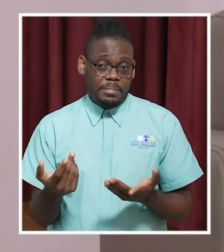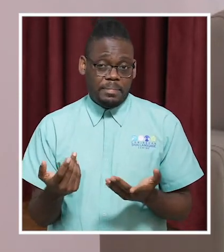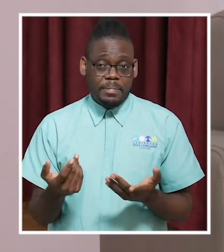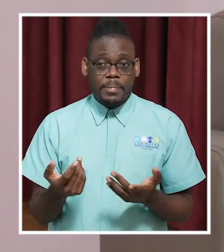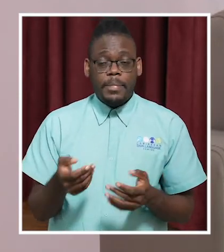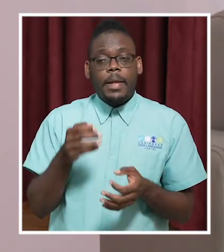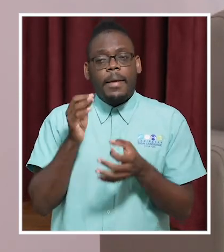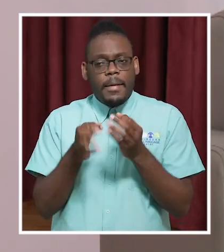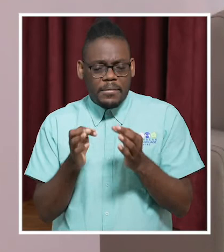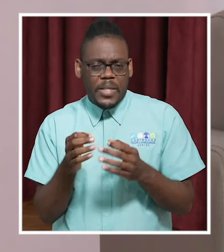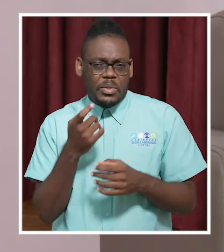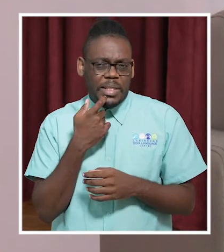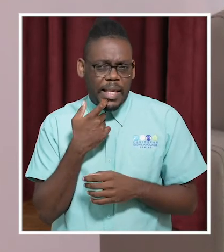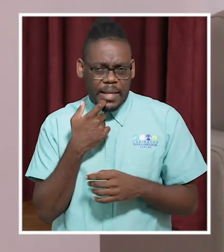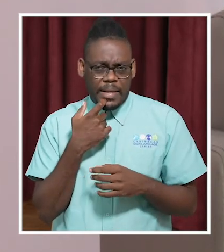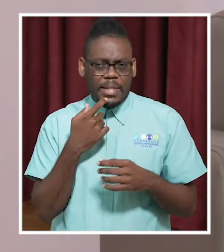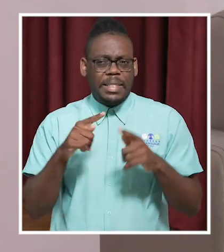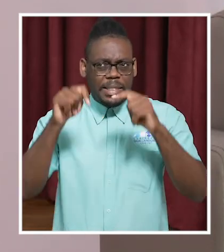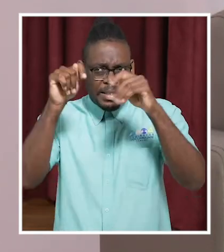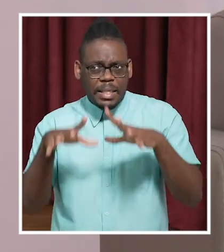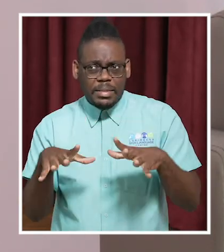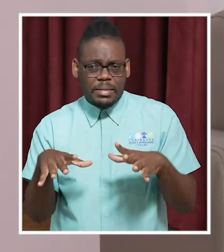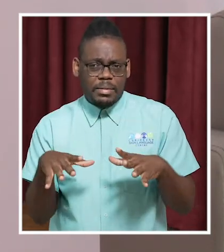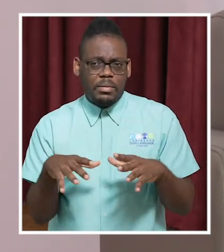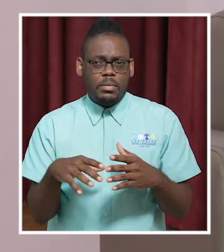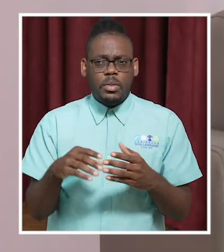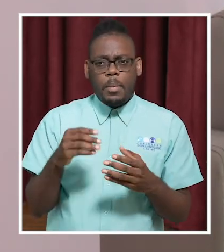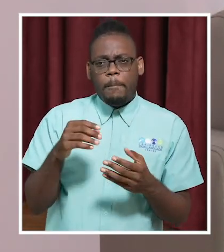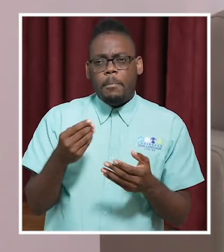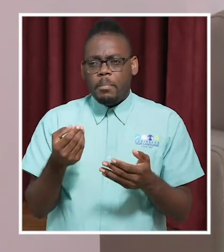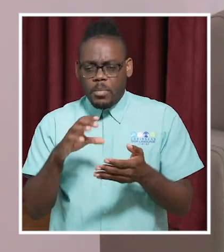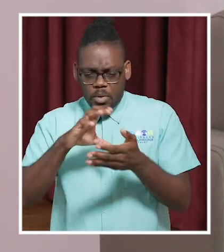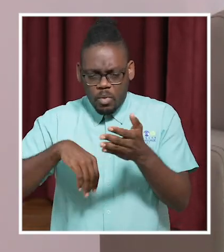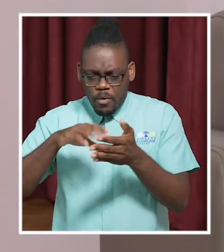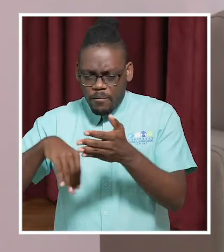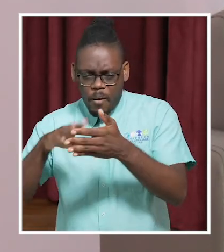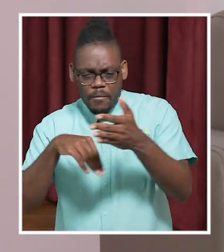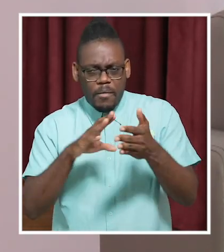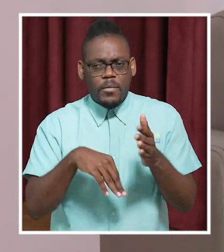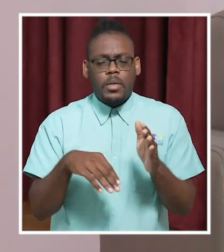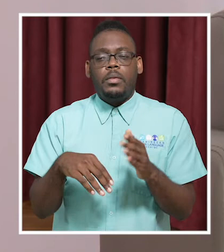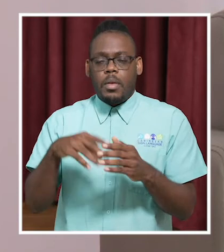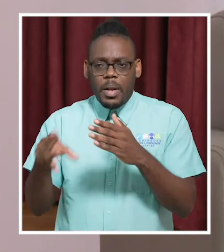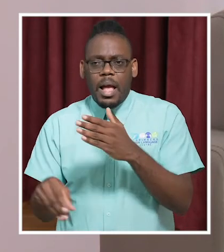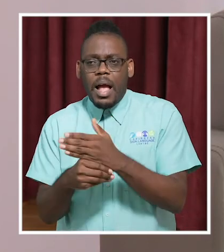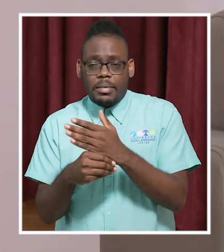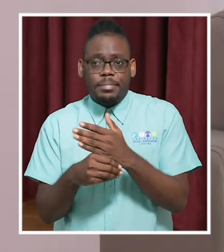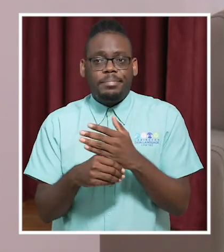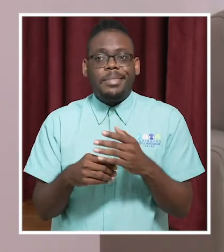it, and it is very expensive. So it is not just the person, it's not